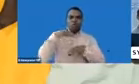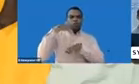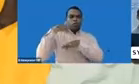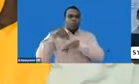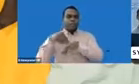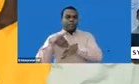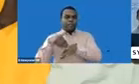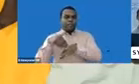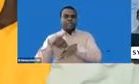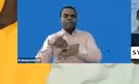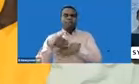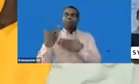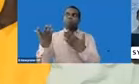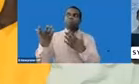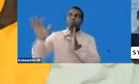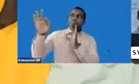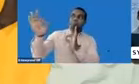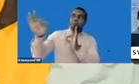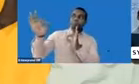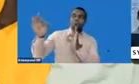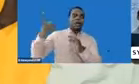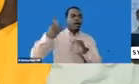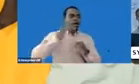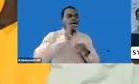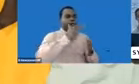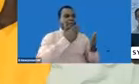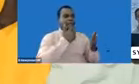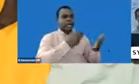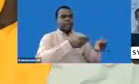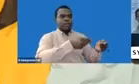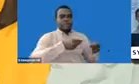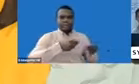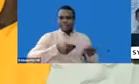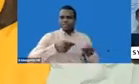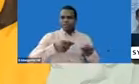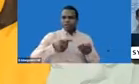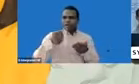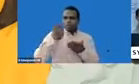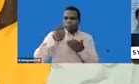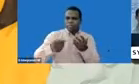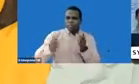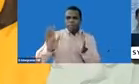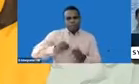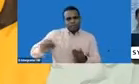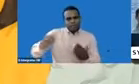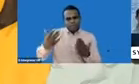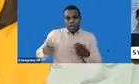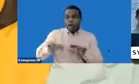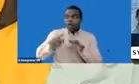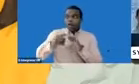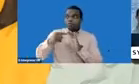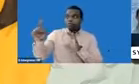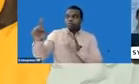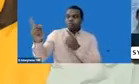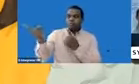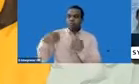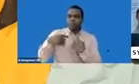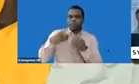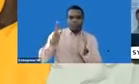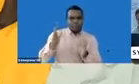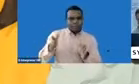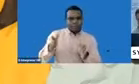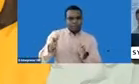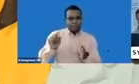it is good to know that your message arrived. And then there are. We recommend, or